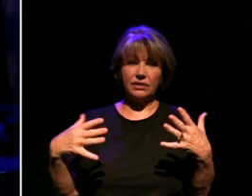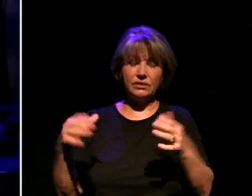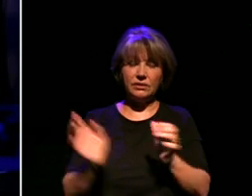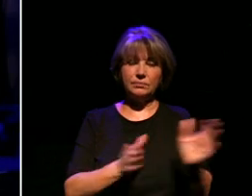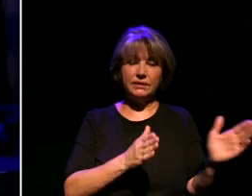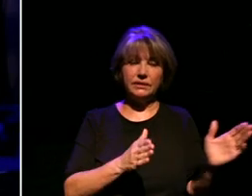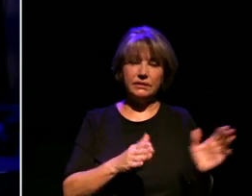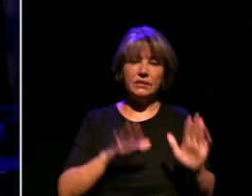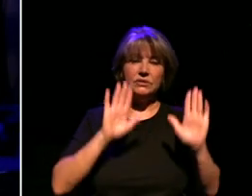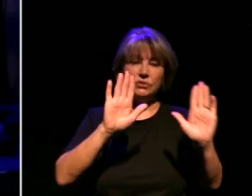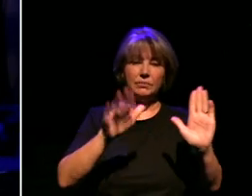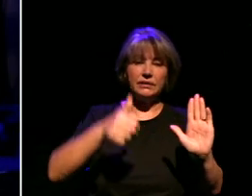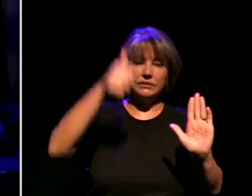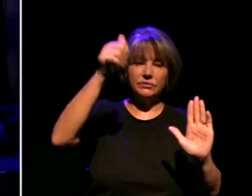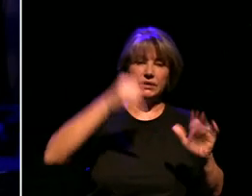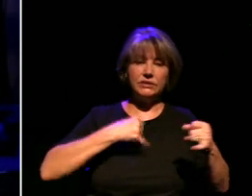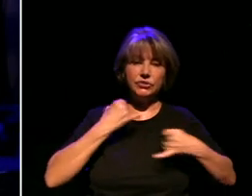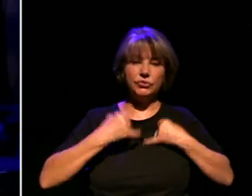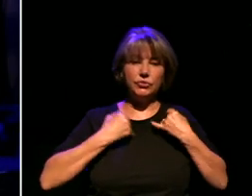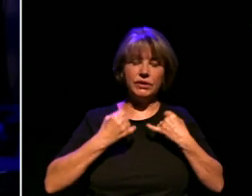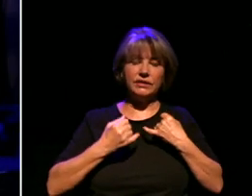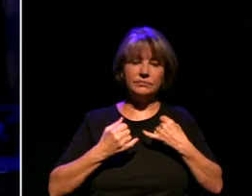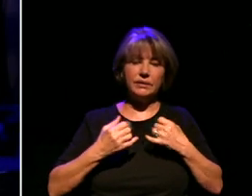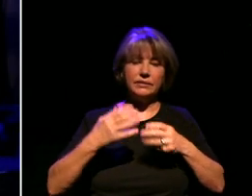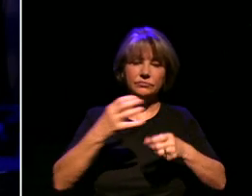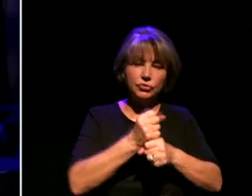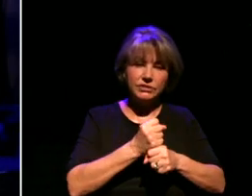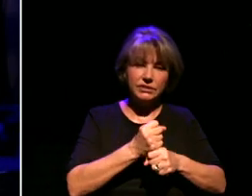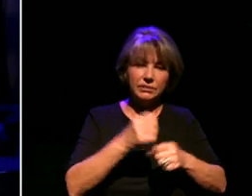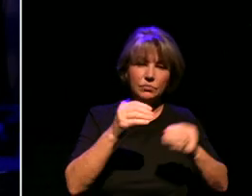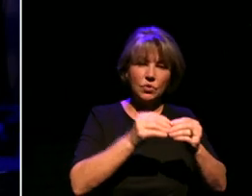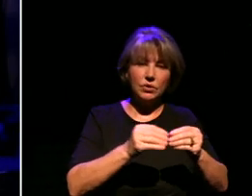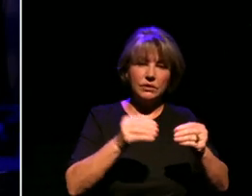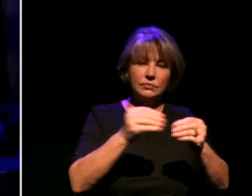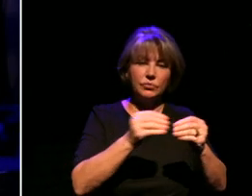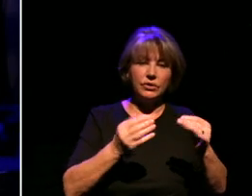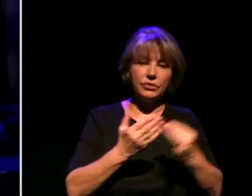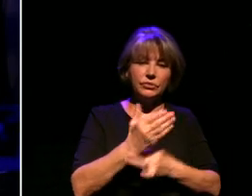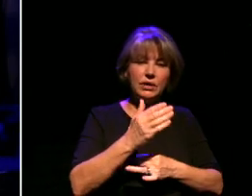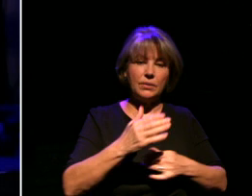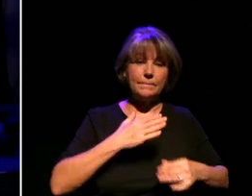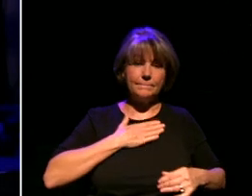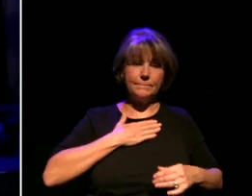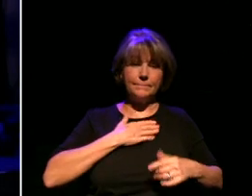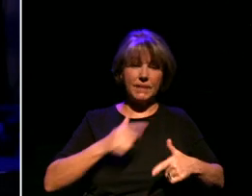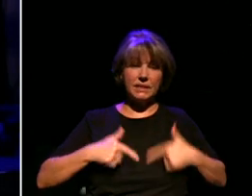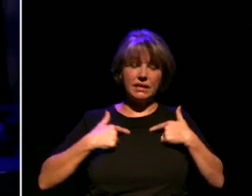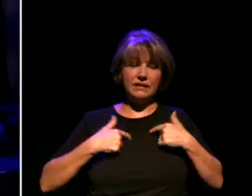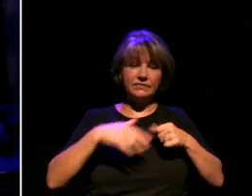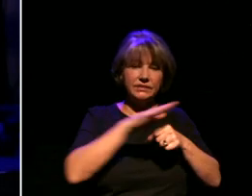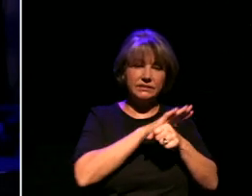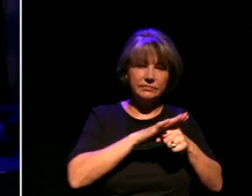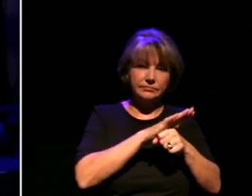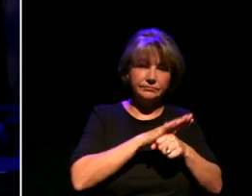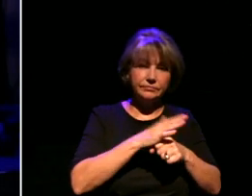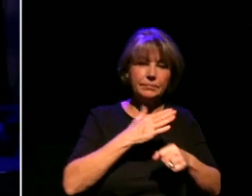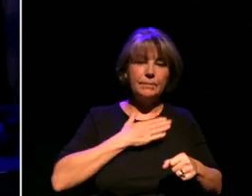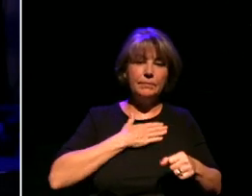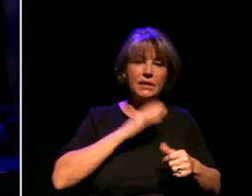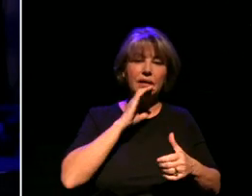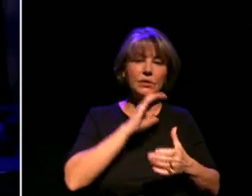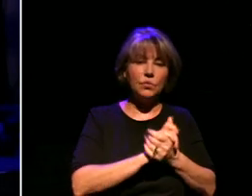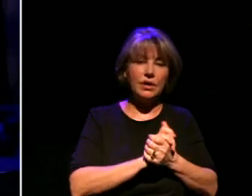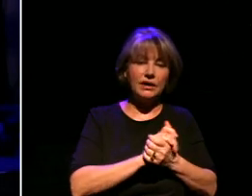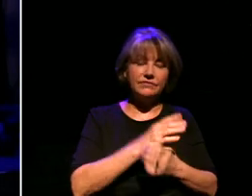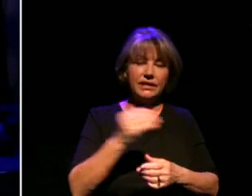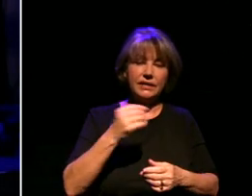joy, that as I have been entrusted with more and more throughout my life, this has been an area my wife and I, Cheryl, have